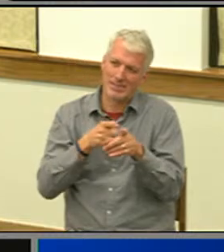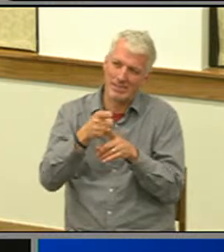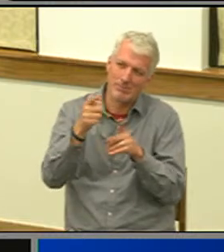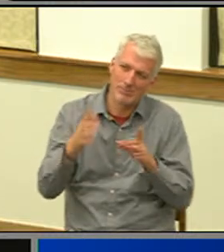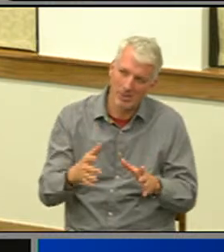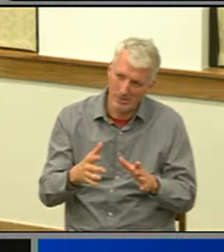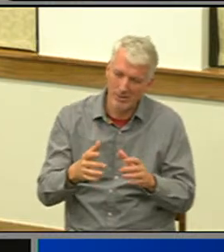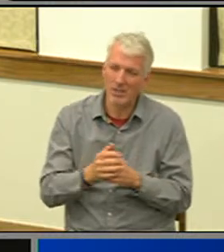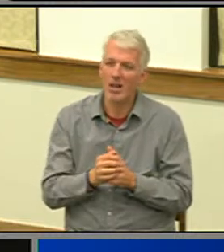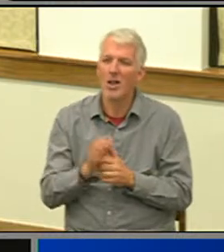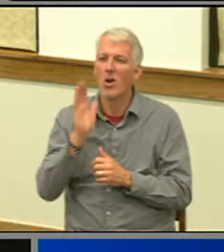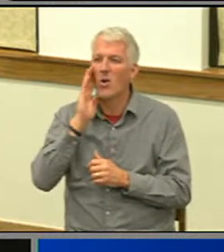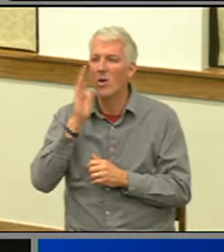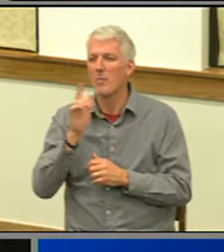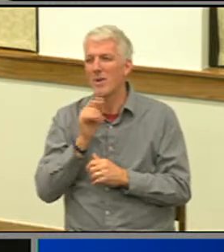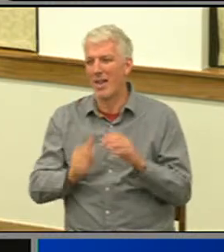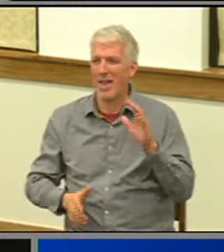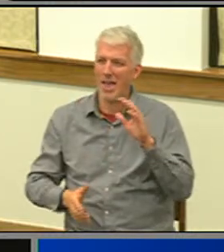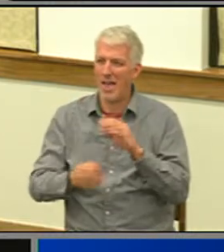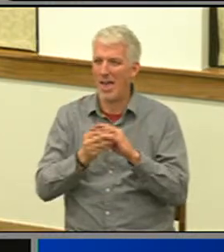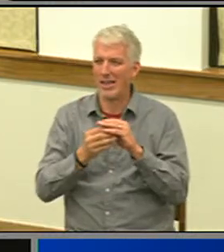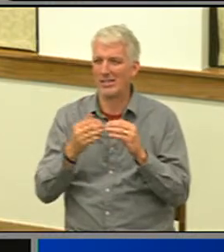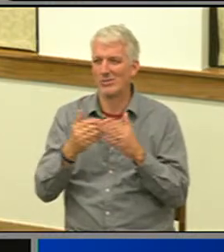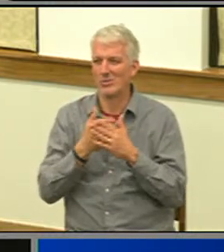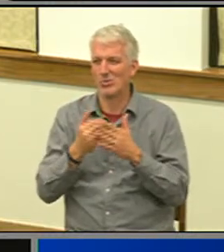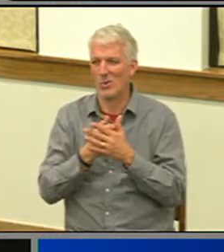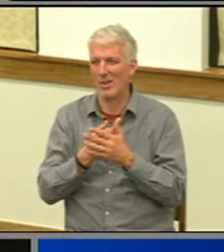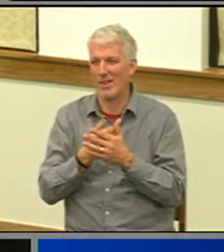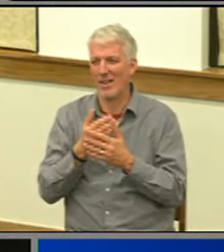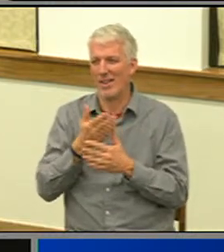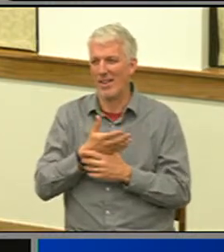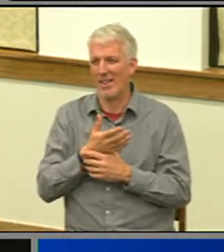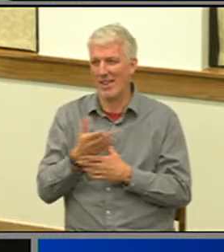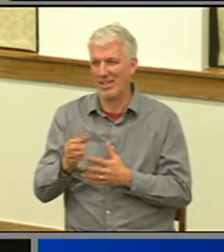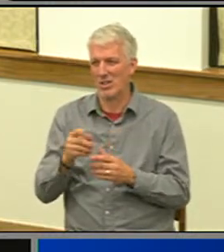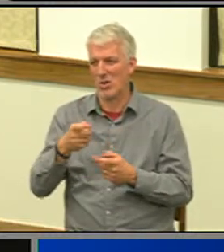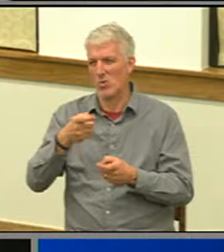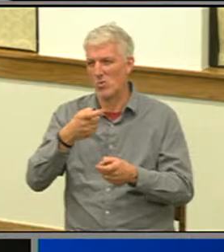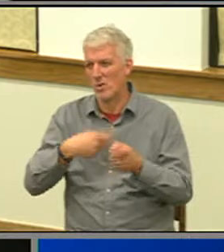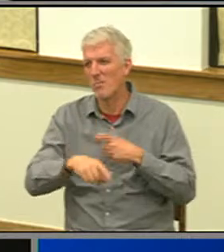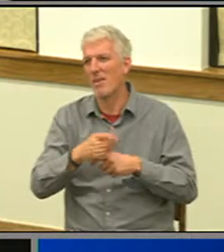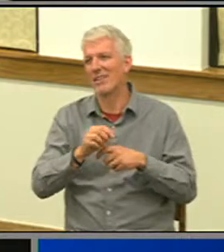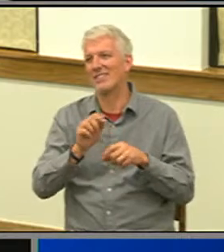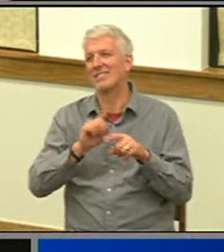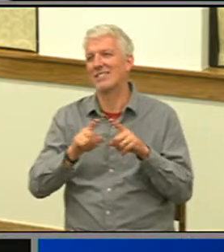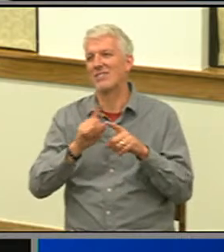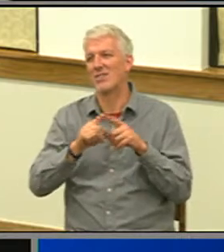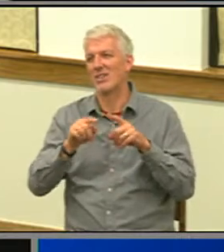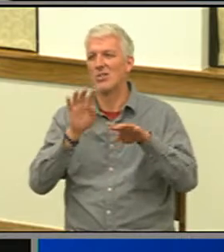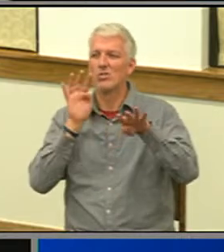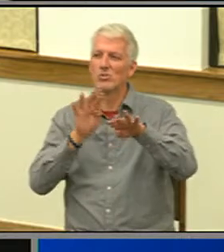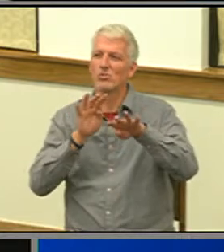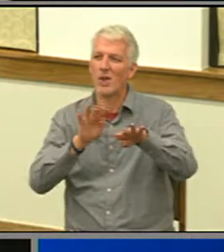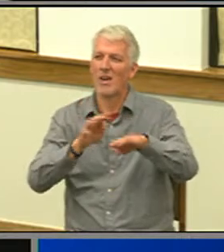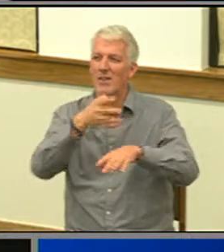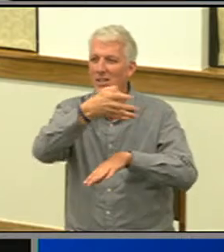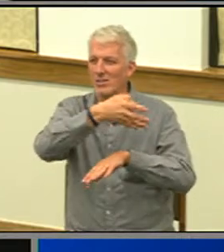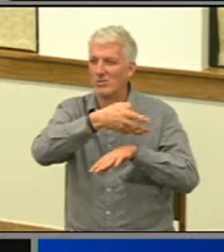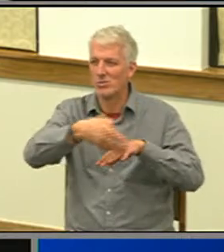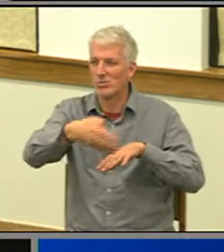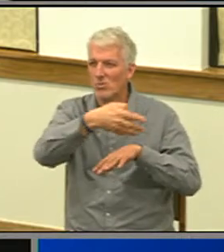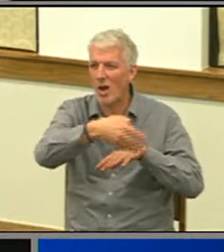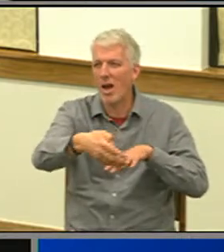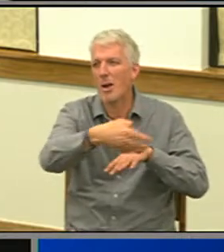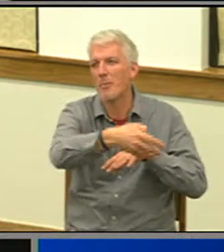other utilities to finished grade, removal and replacement of existing traffic striping and installation of new